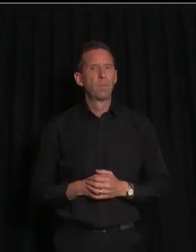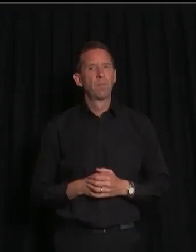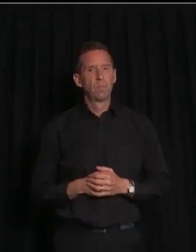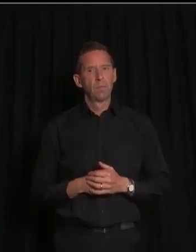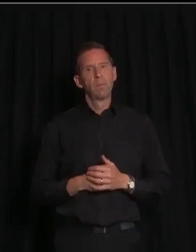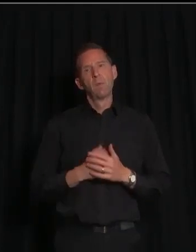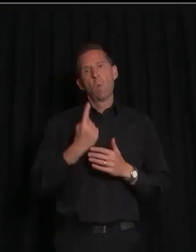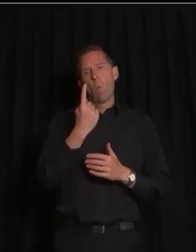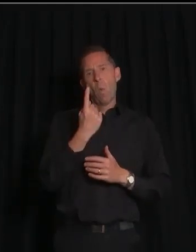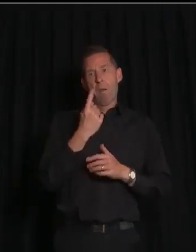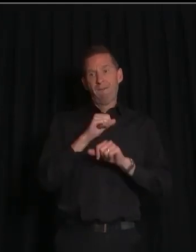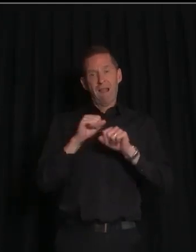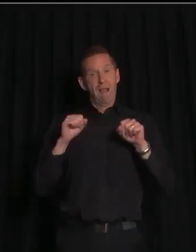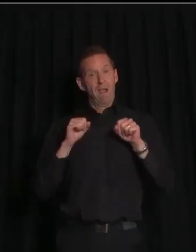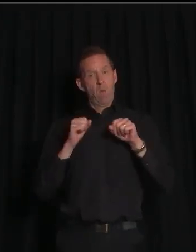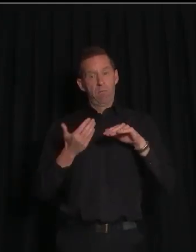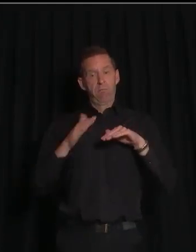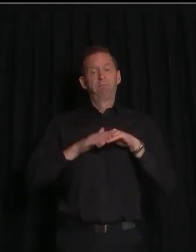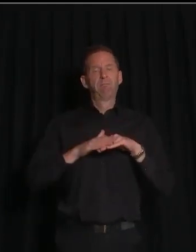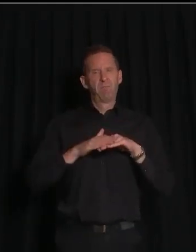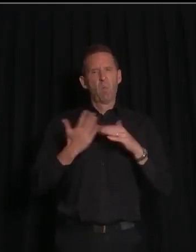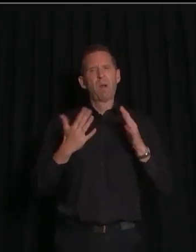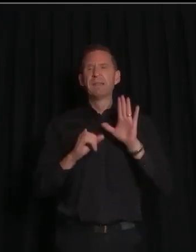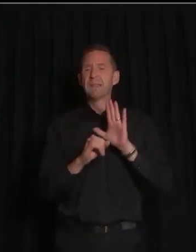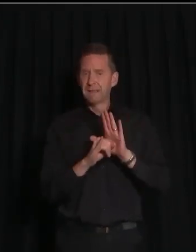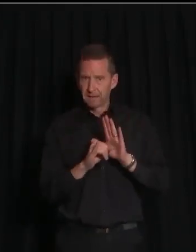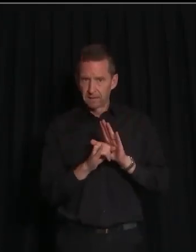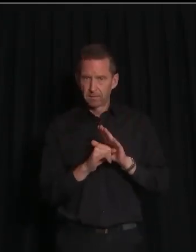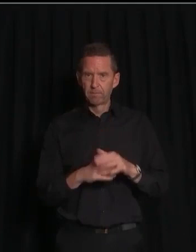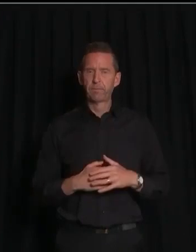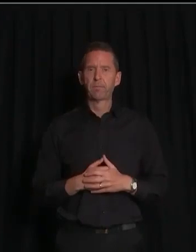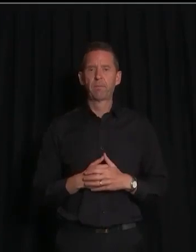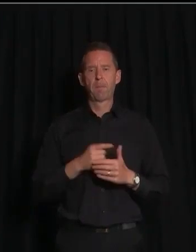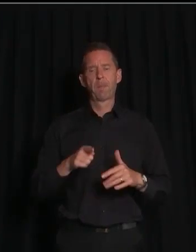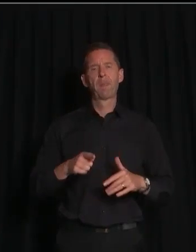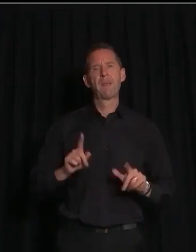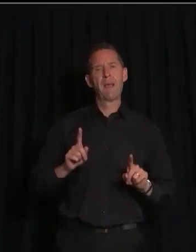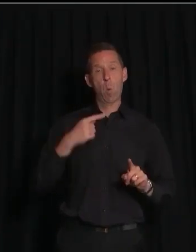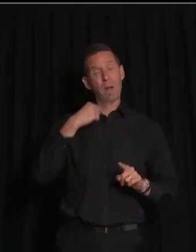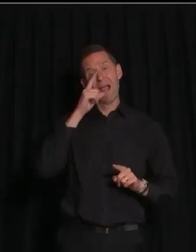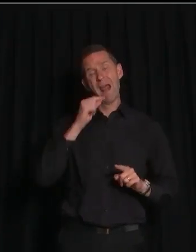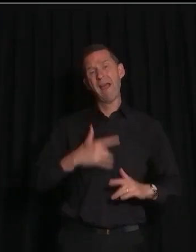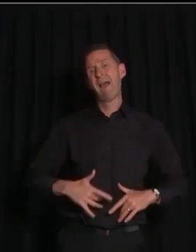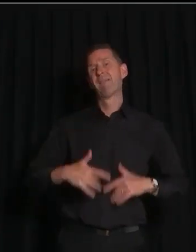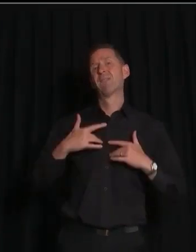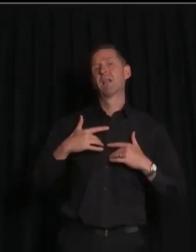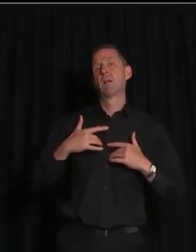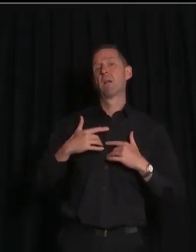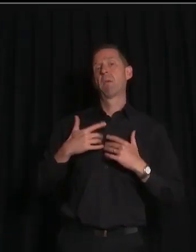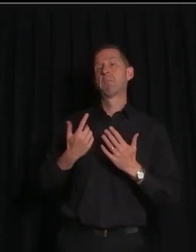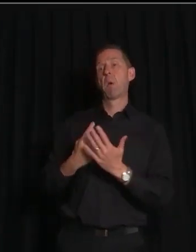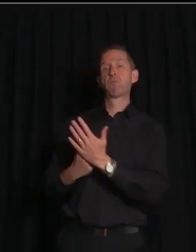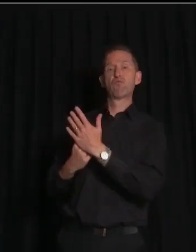our layers or our identities feel oppression and privilege in a different